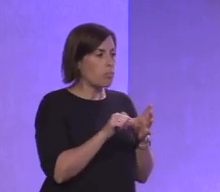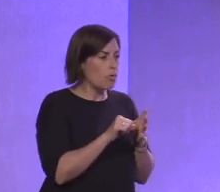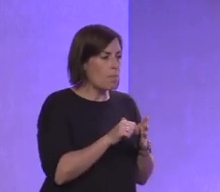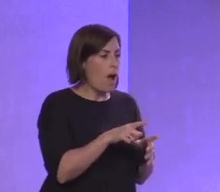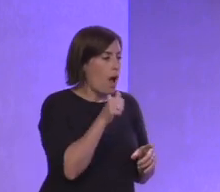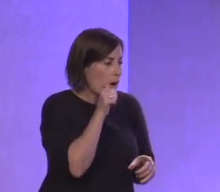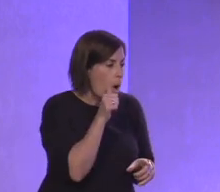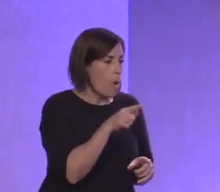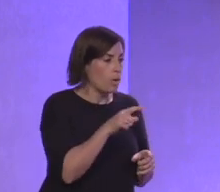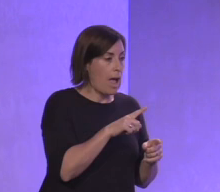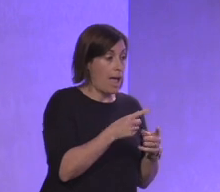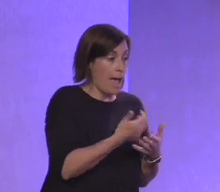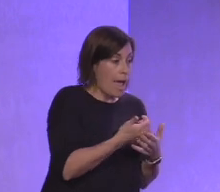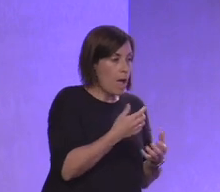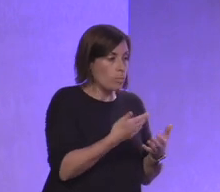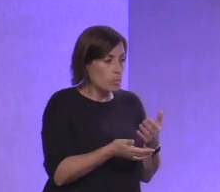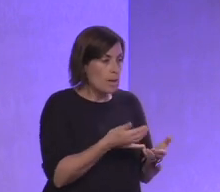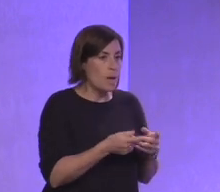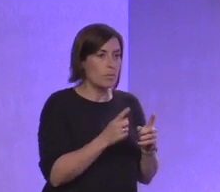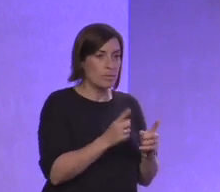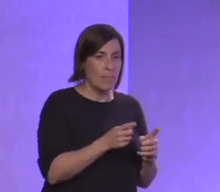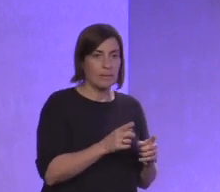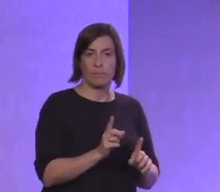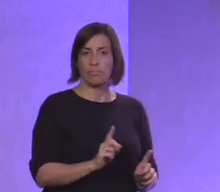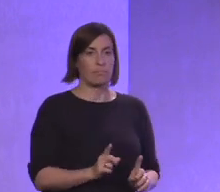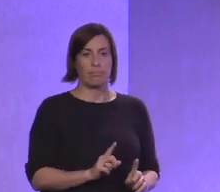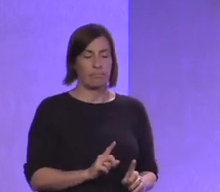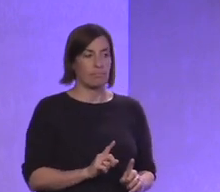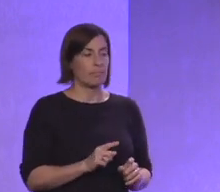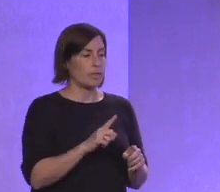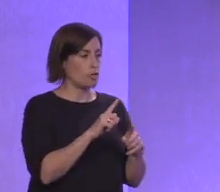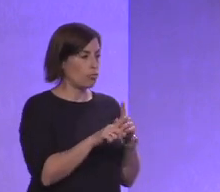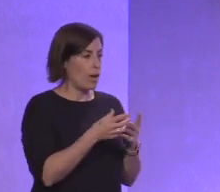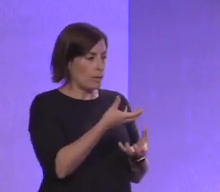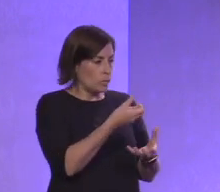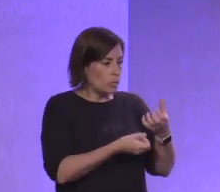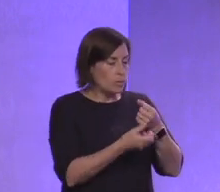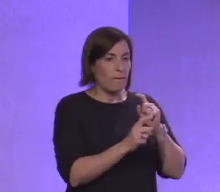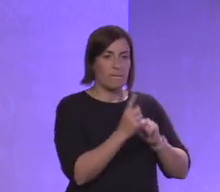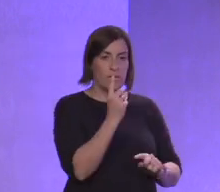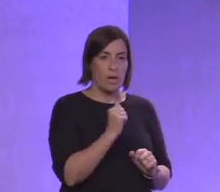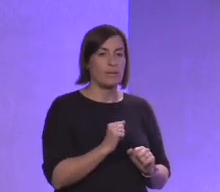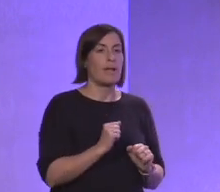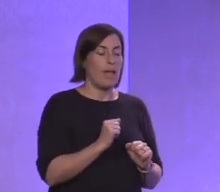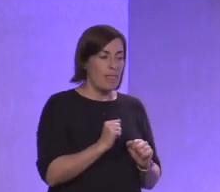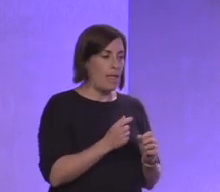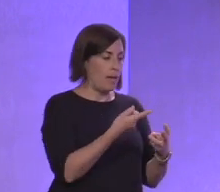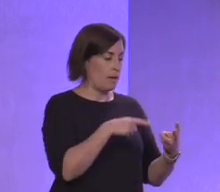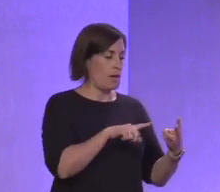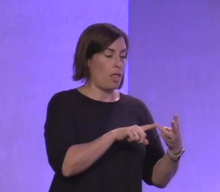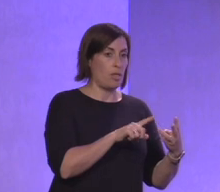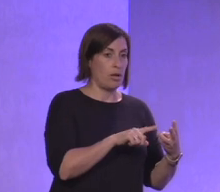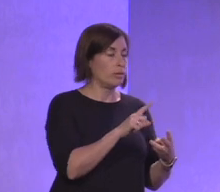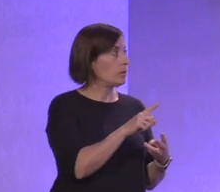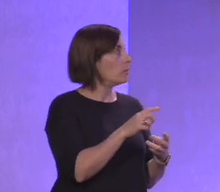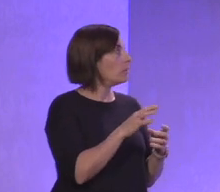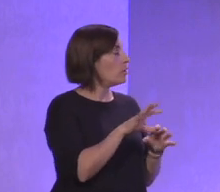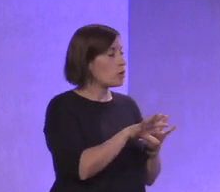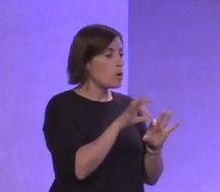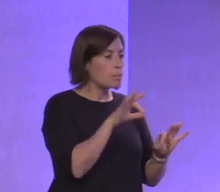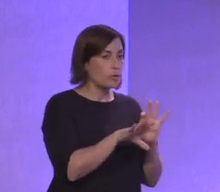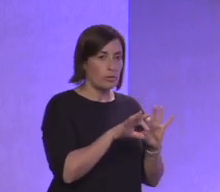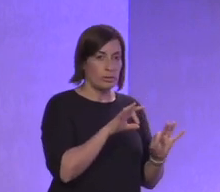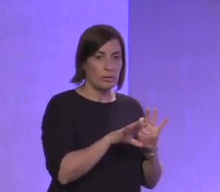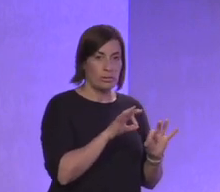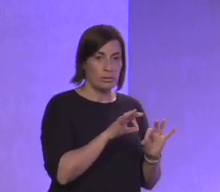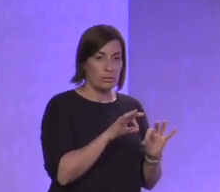point. Once you've got a really clear sense of that, you can move on to exploring the options in front of them. So what are the things